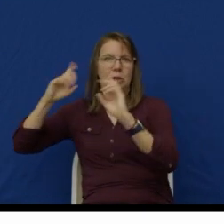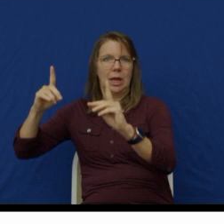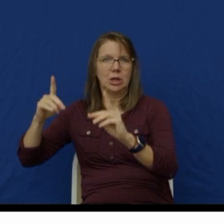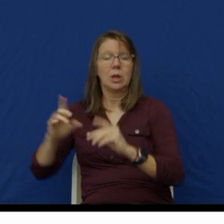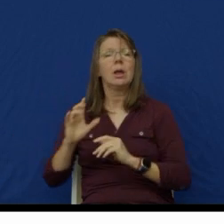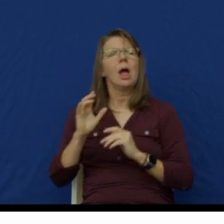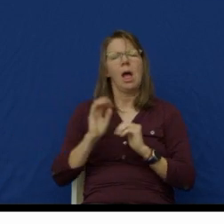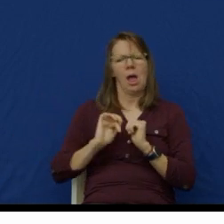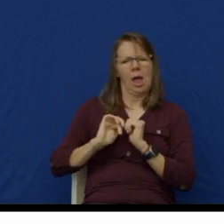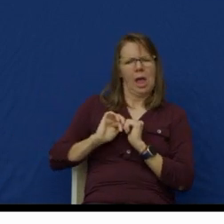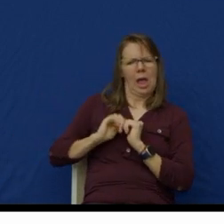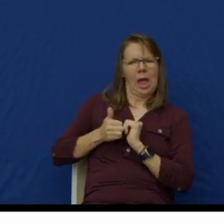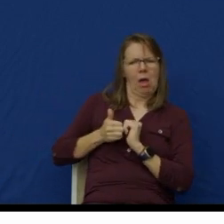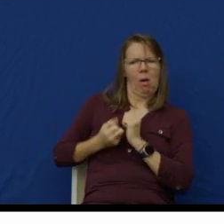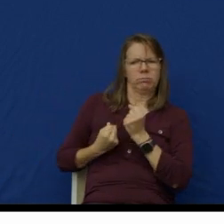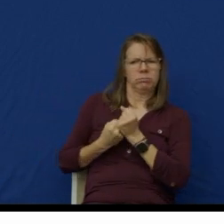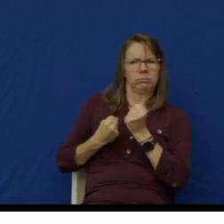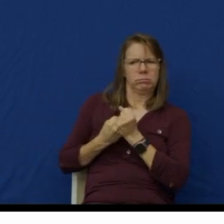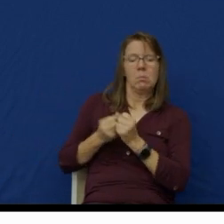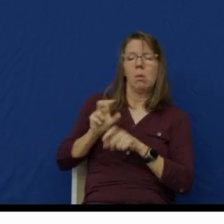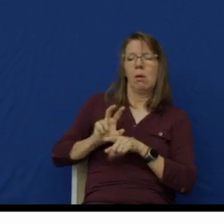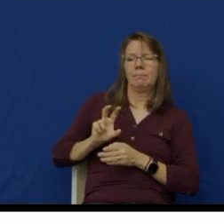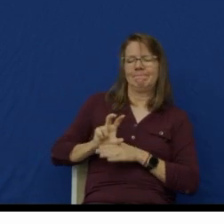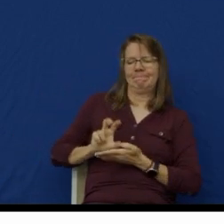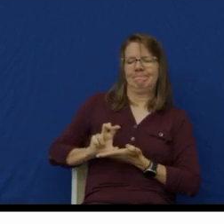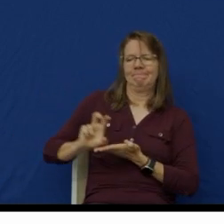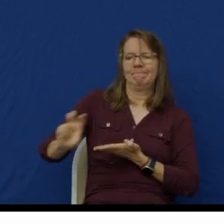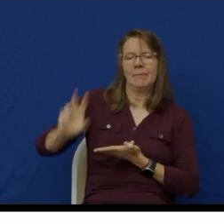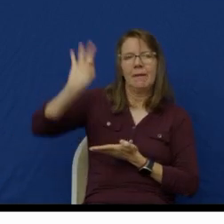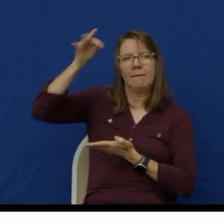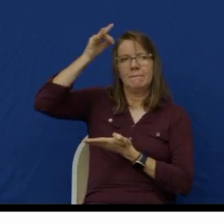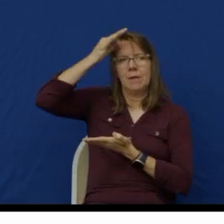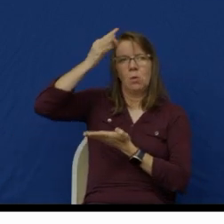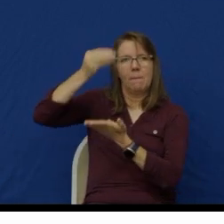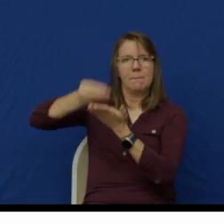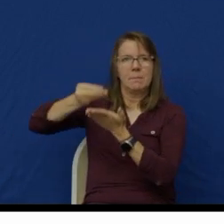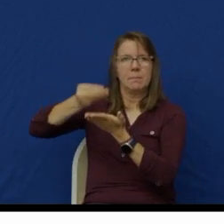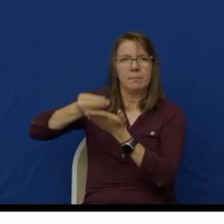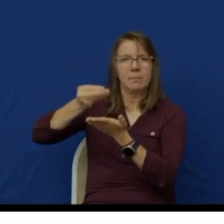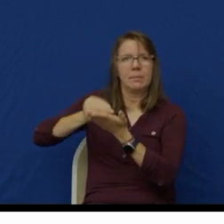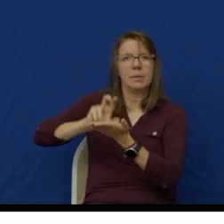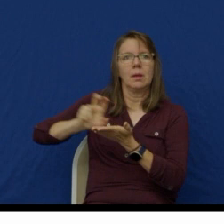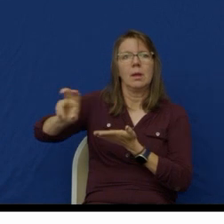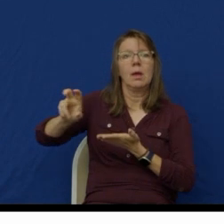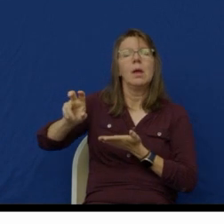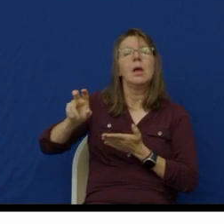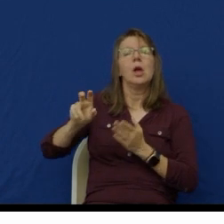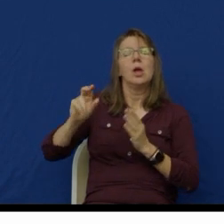grant designed to increase the number and capacity of certified directors of special education